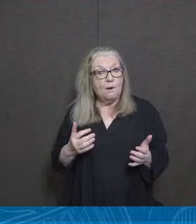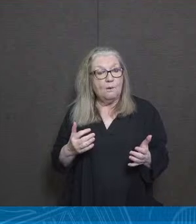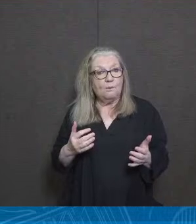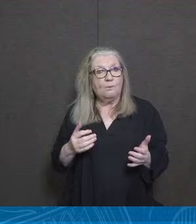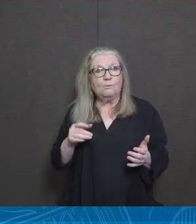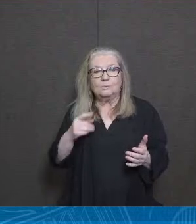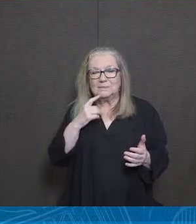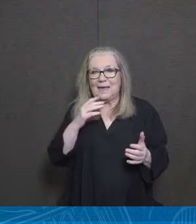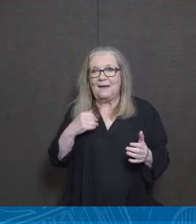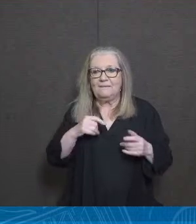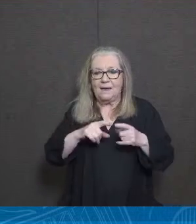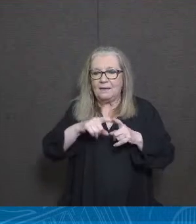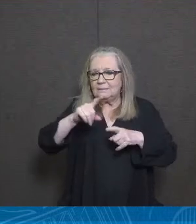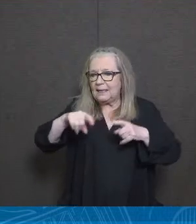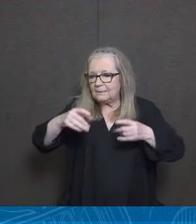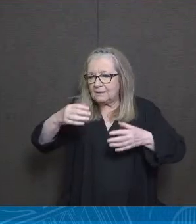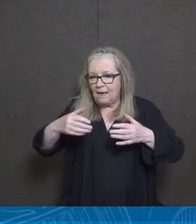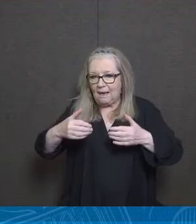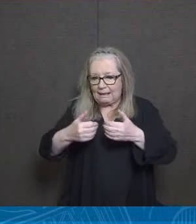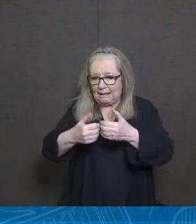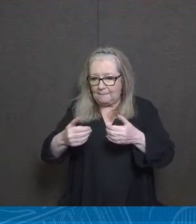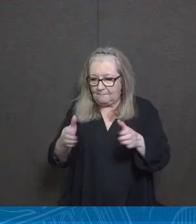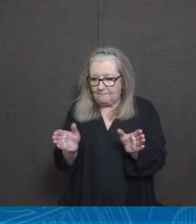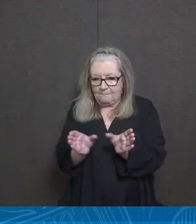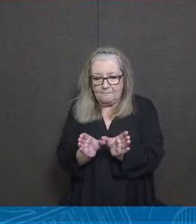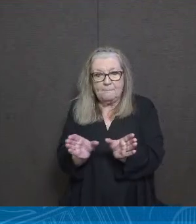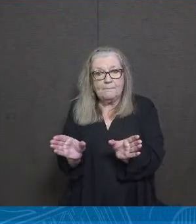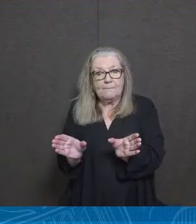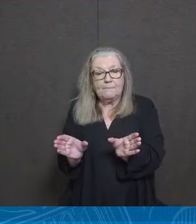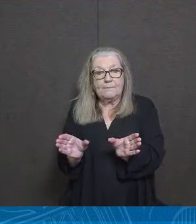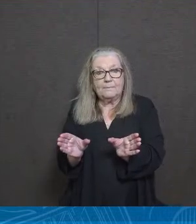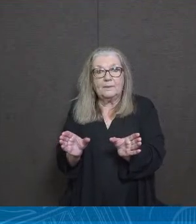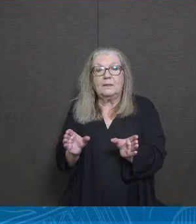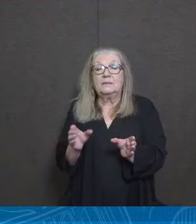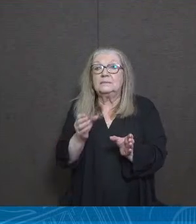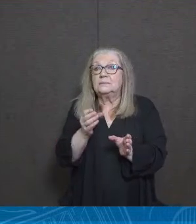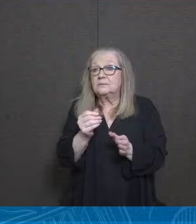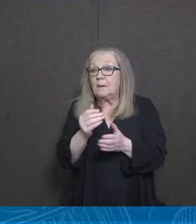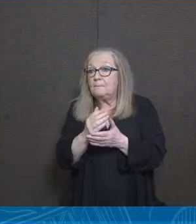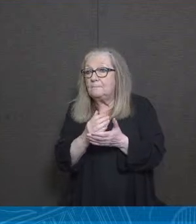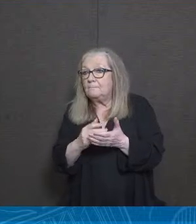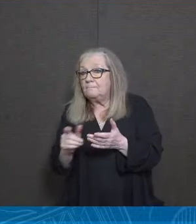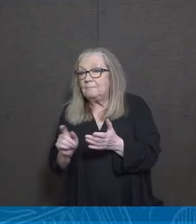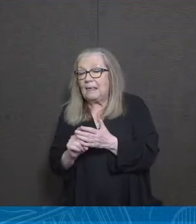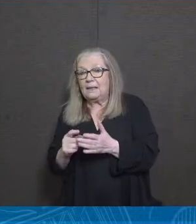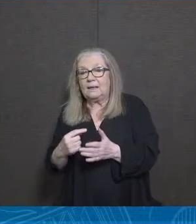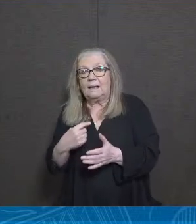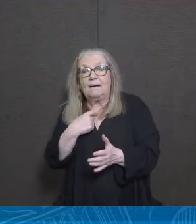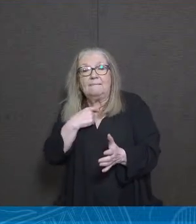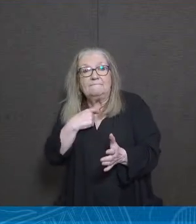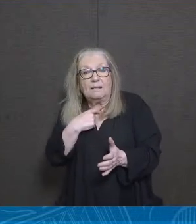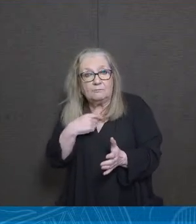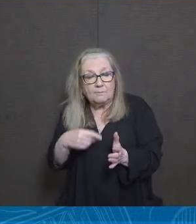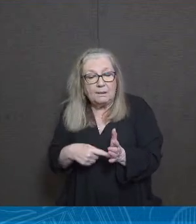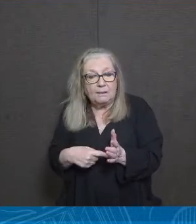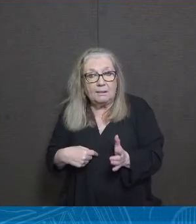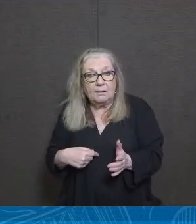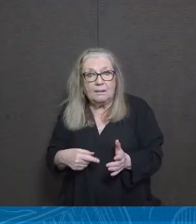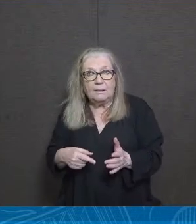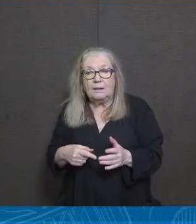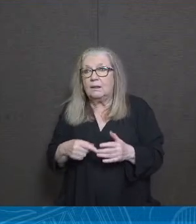data gap on modeling vulnerability that has received less attention than versus exposure and